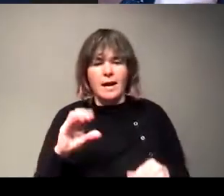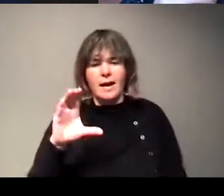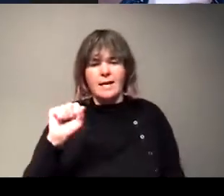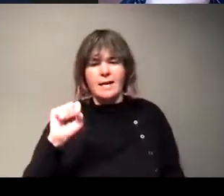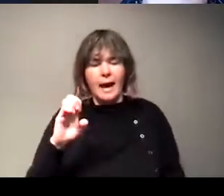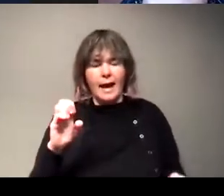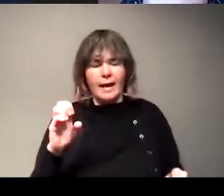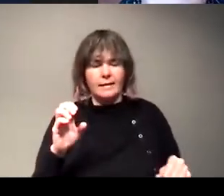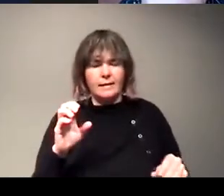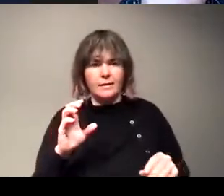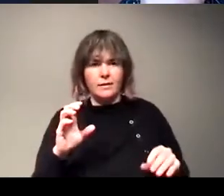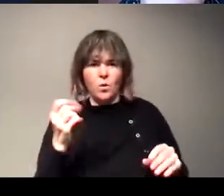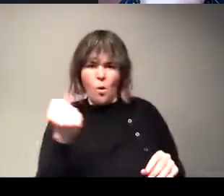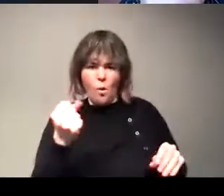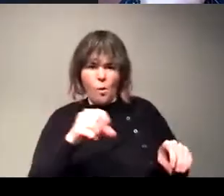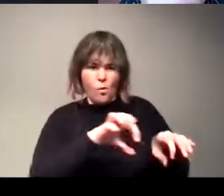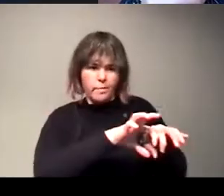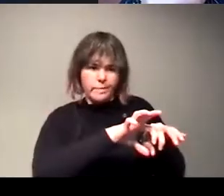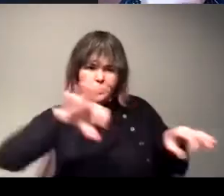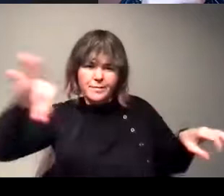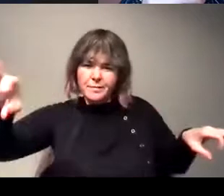that expands along with it.